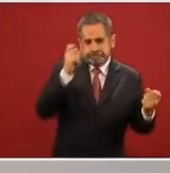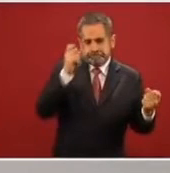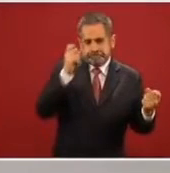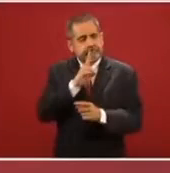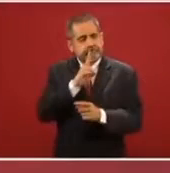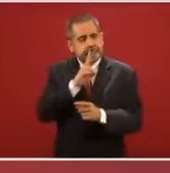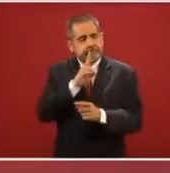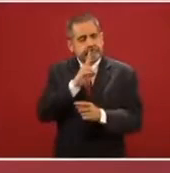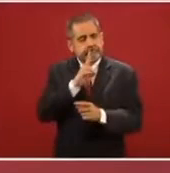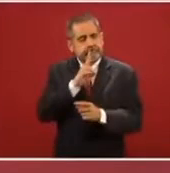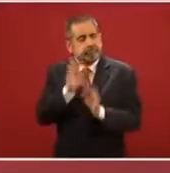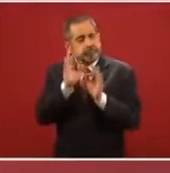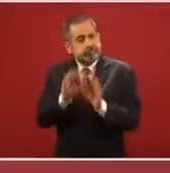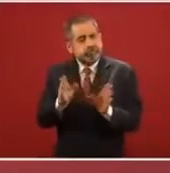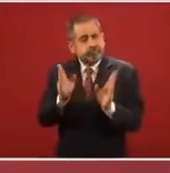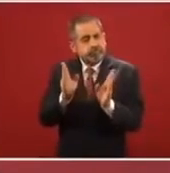useful,